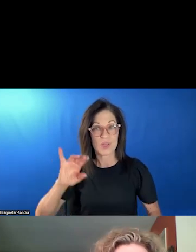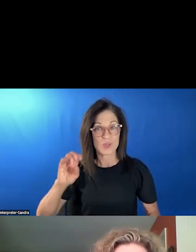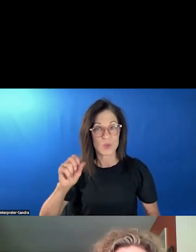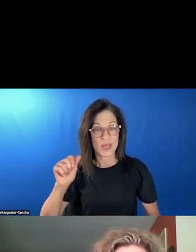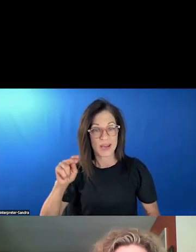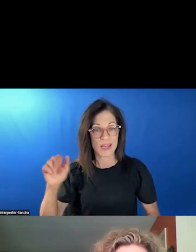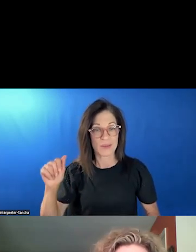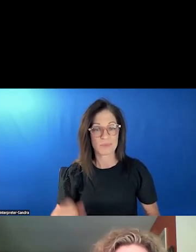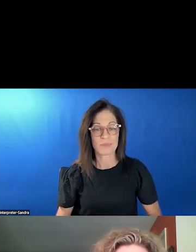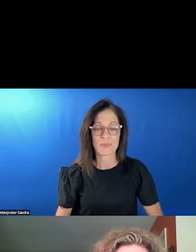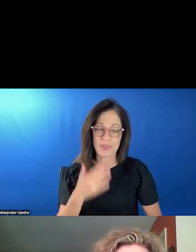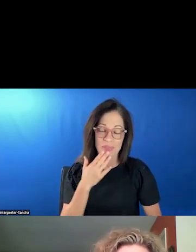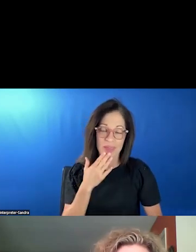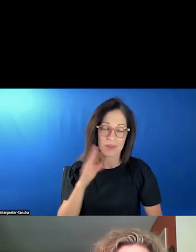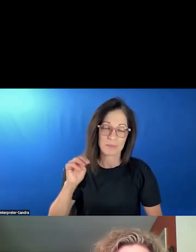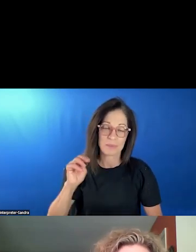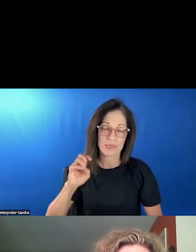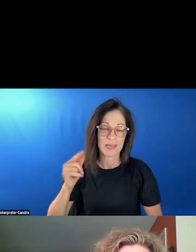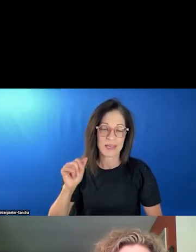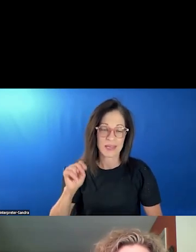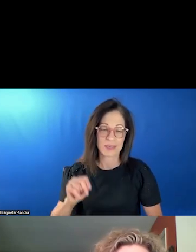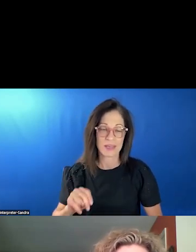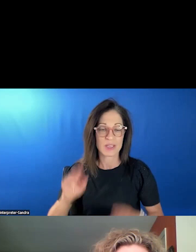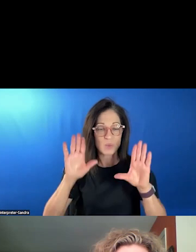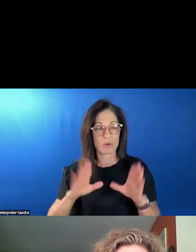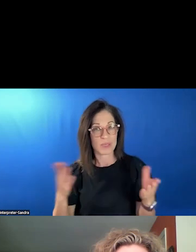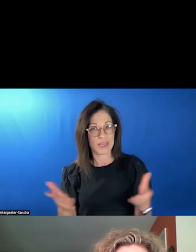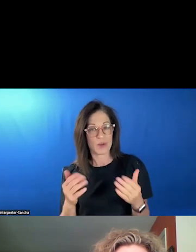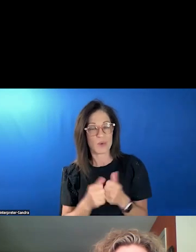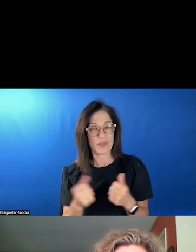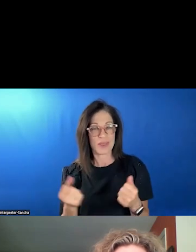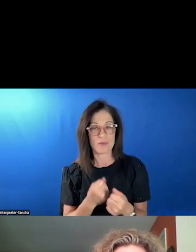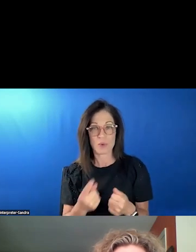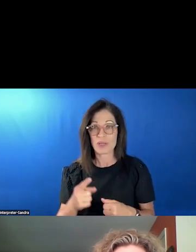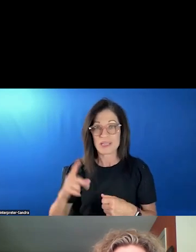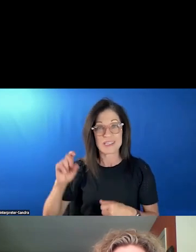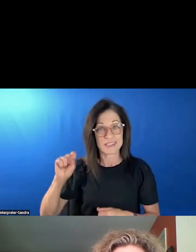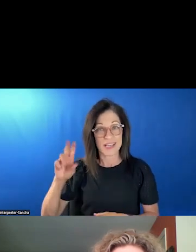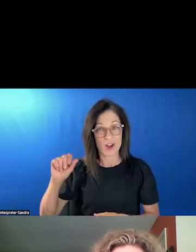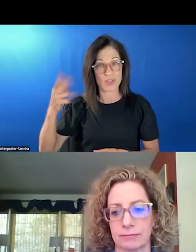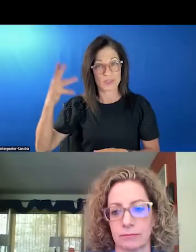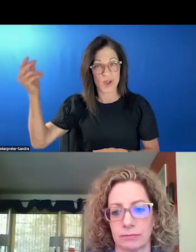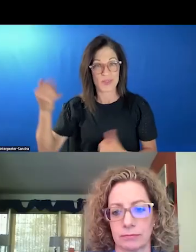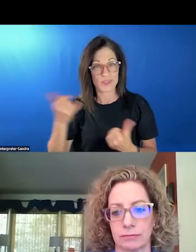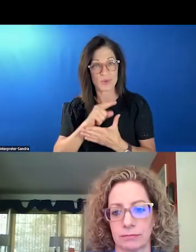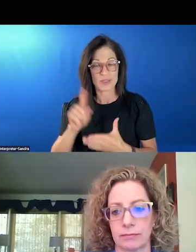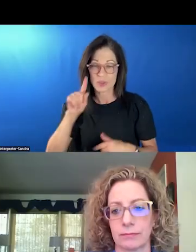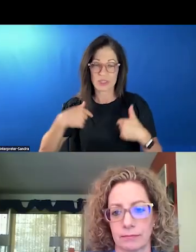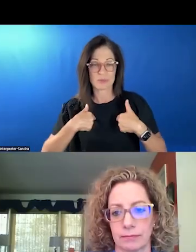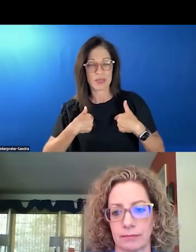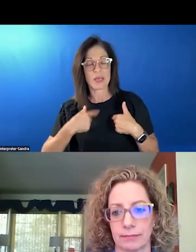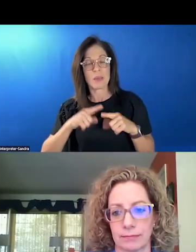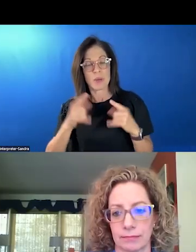you, Megan. It's great to be here with everybody. Sarah is out this week, so it's just me. But just a quick update in terms of